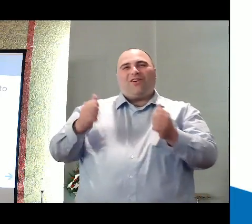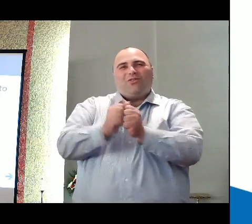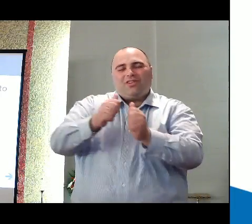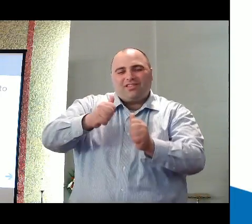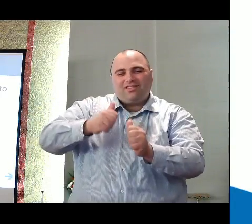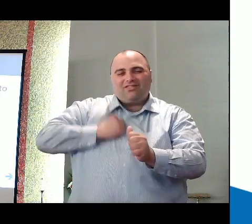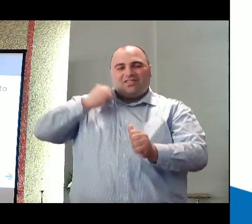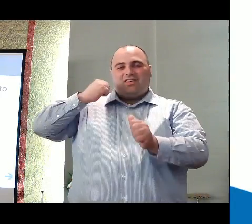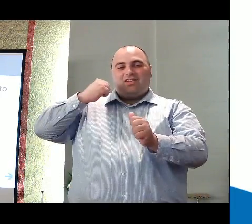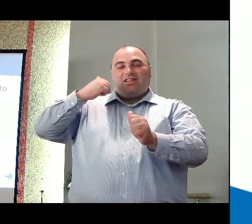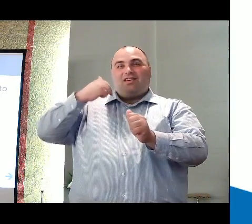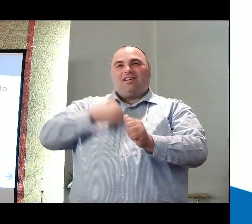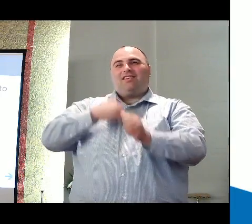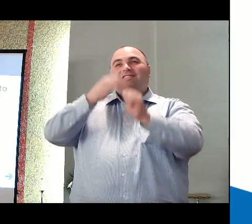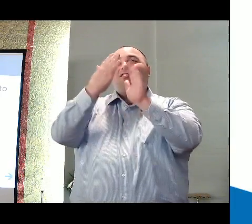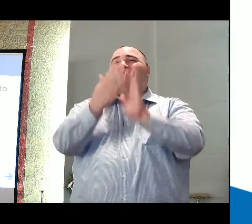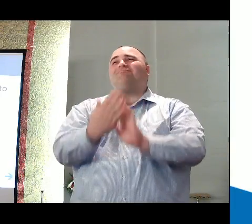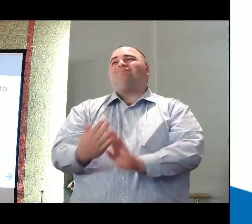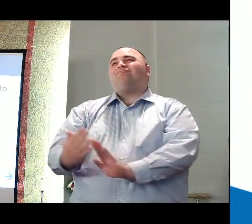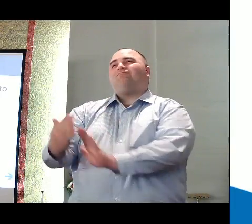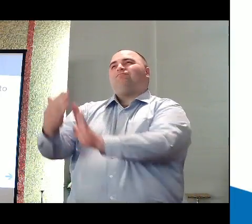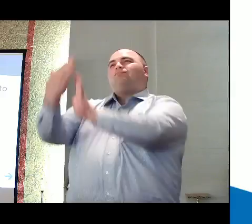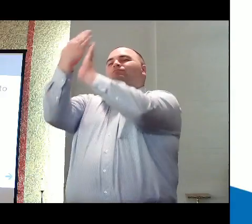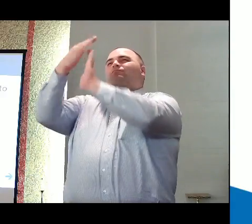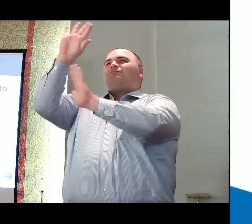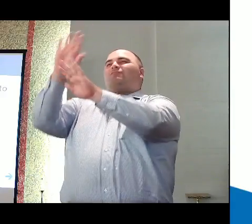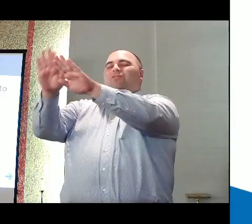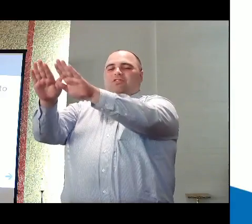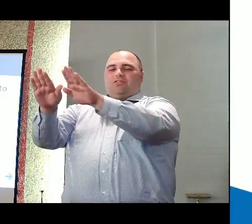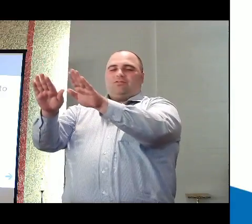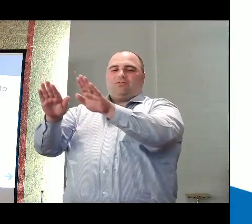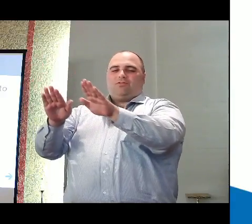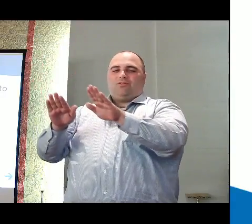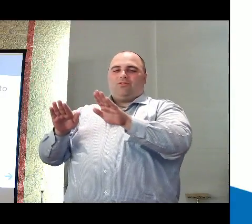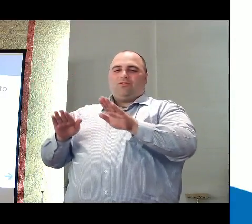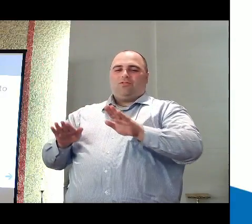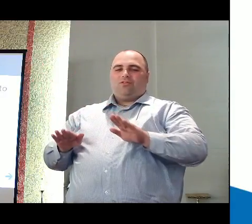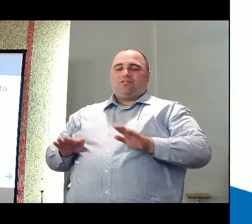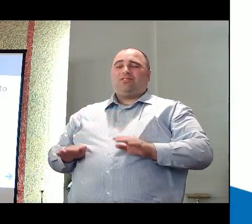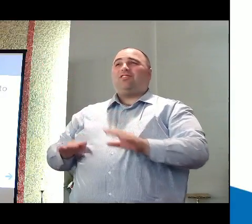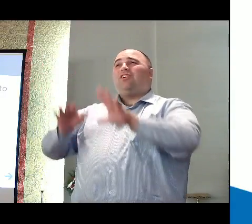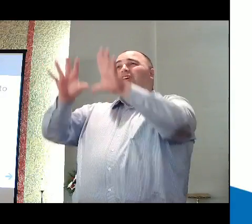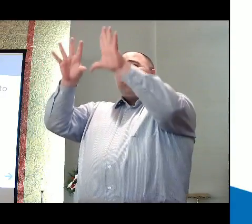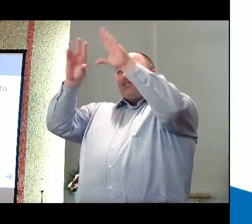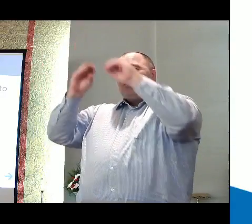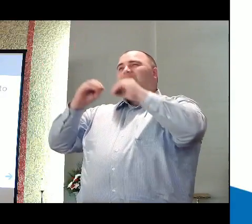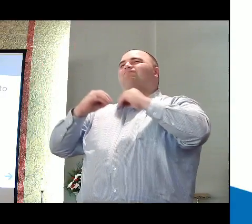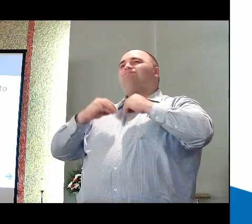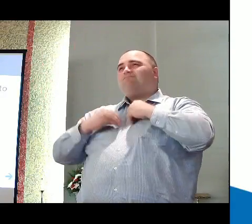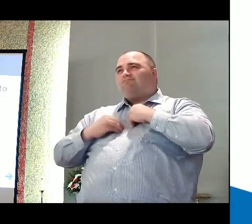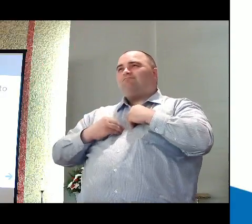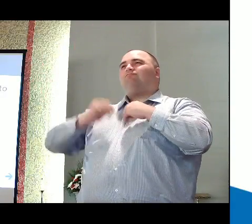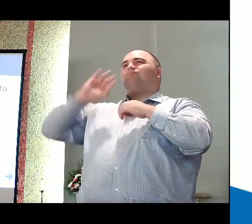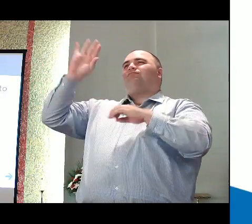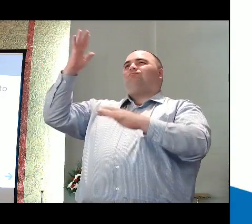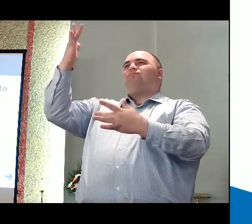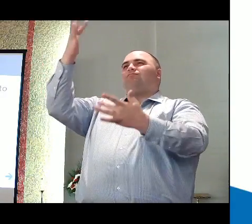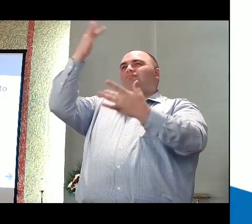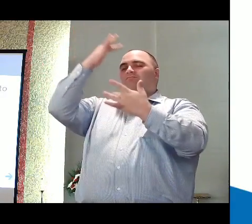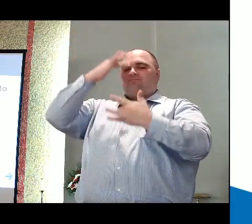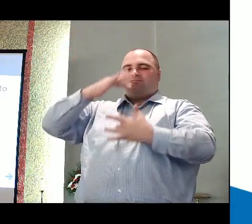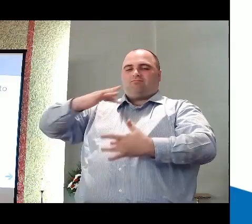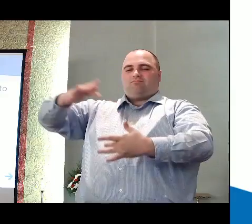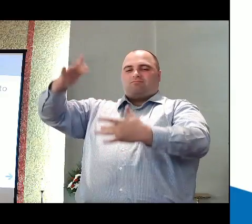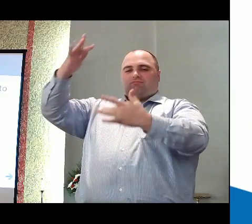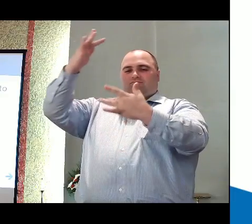So boldly I come before your throne